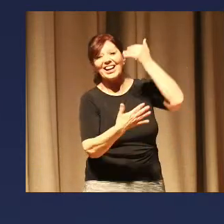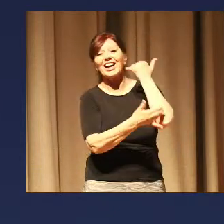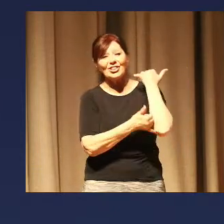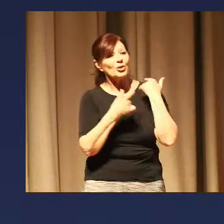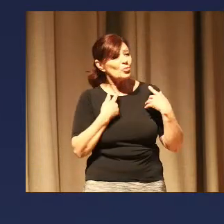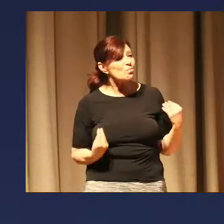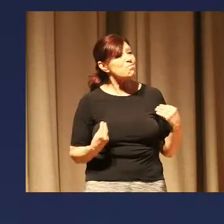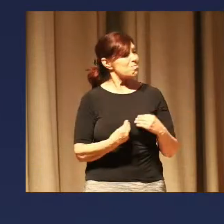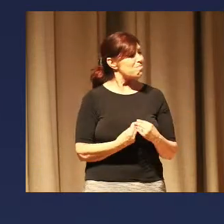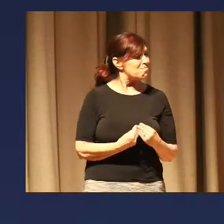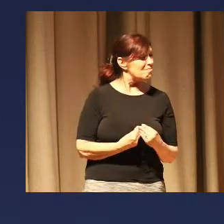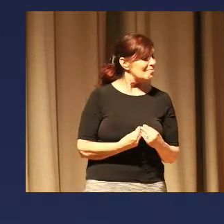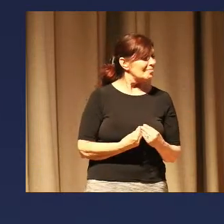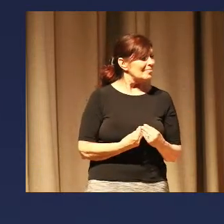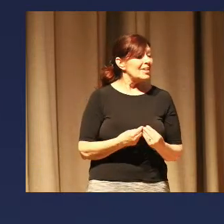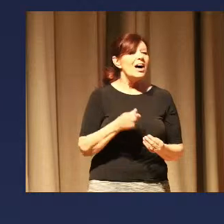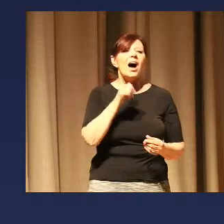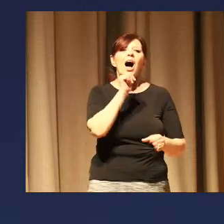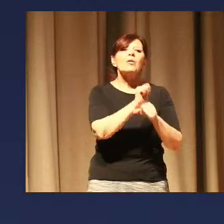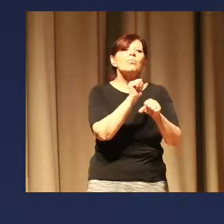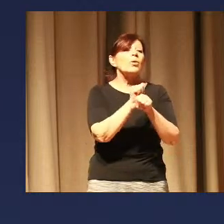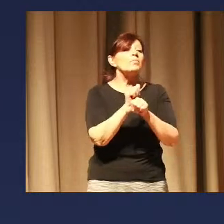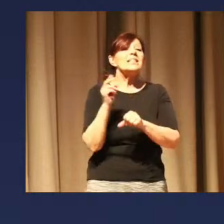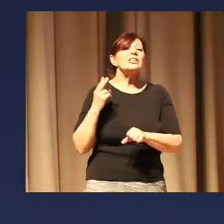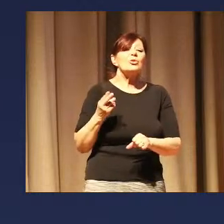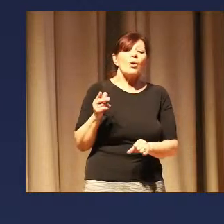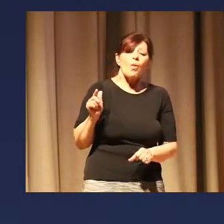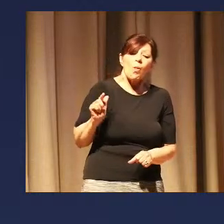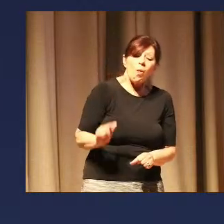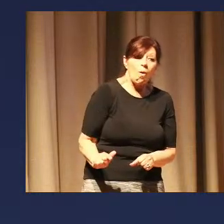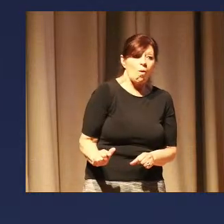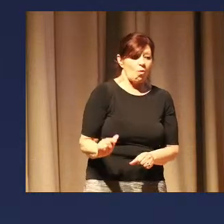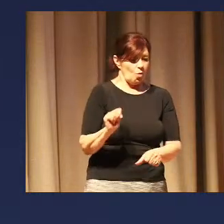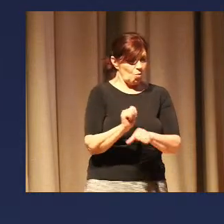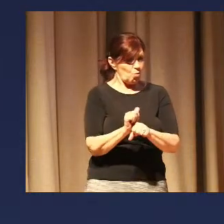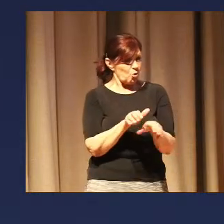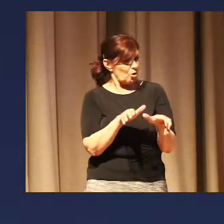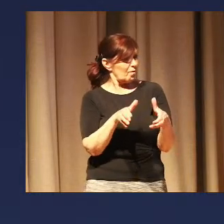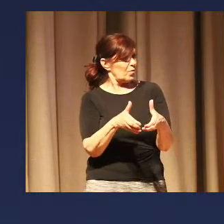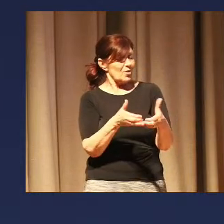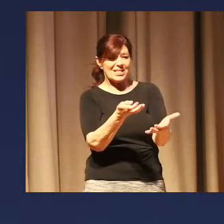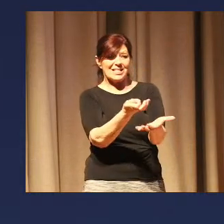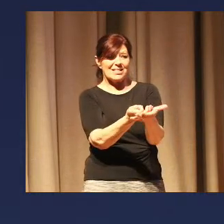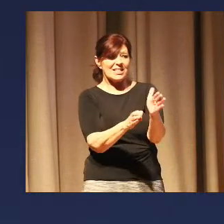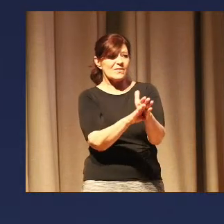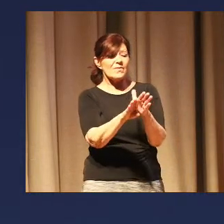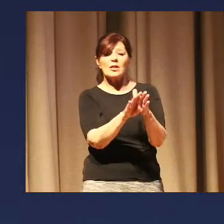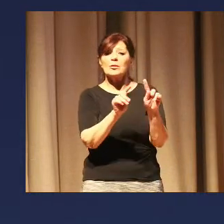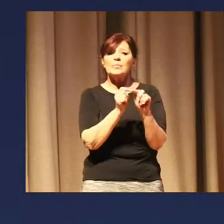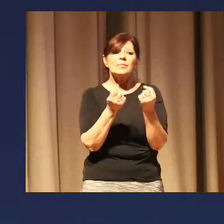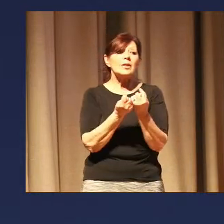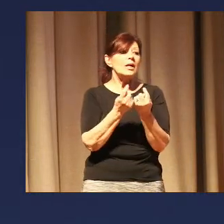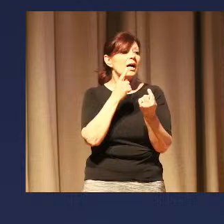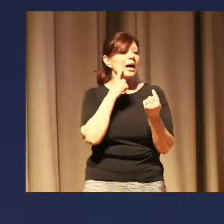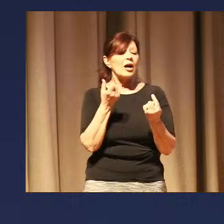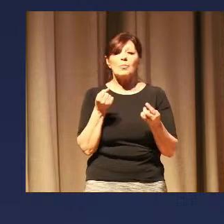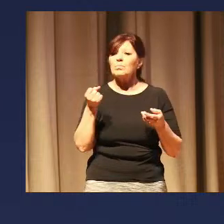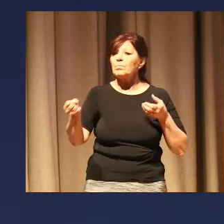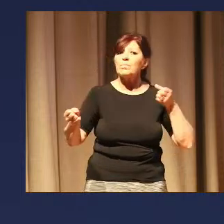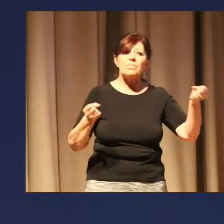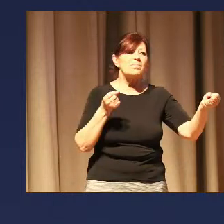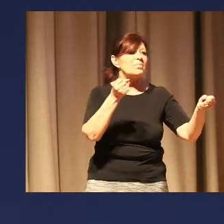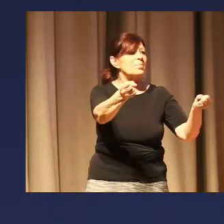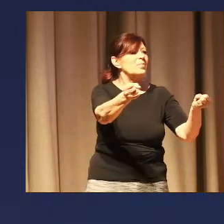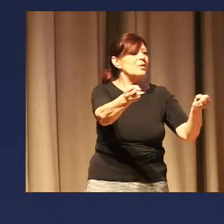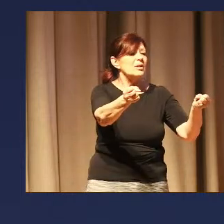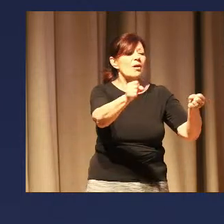nations. Unemployment is at historic lows, and our workforce and economic development teams are placing county